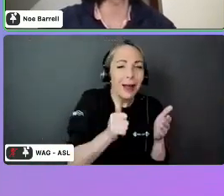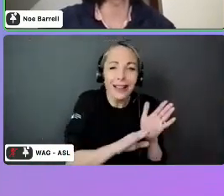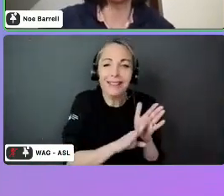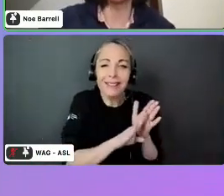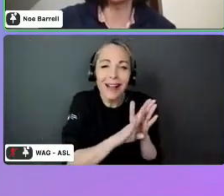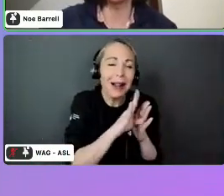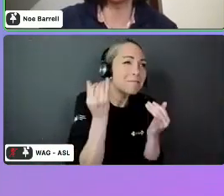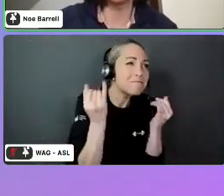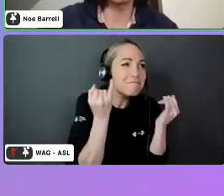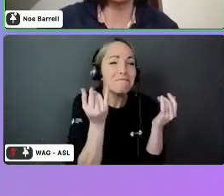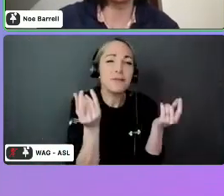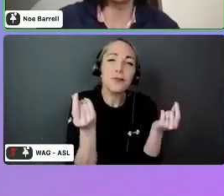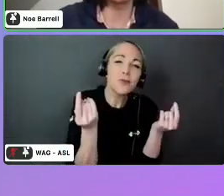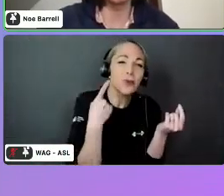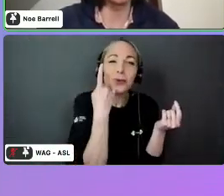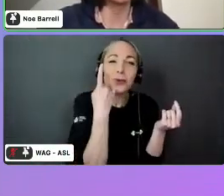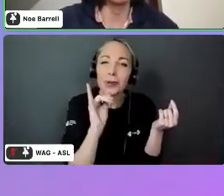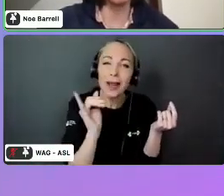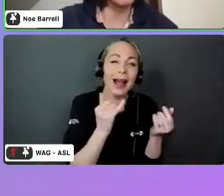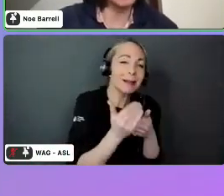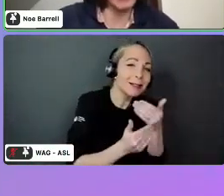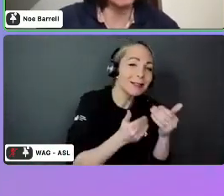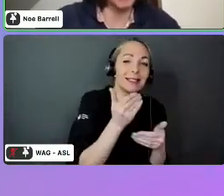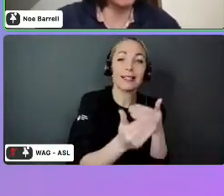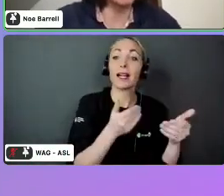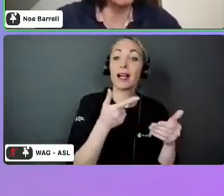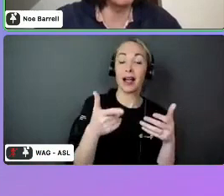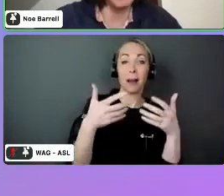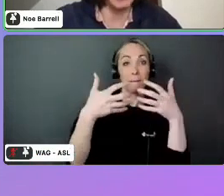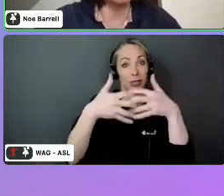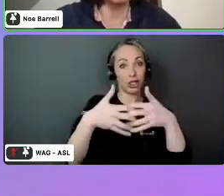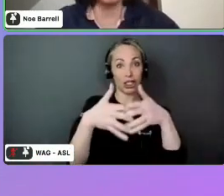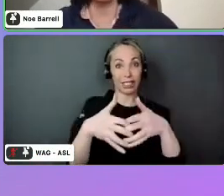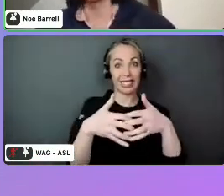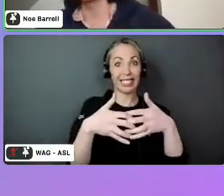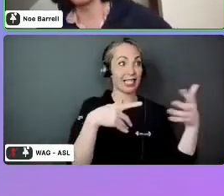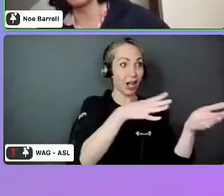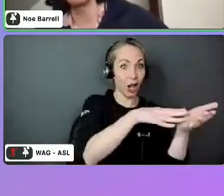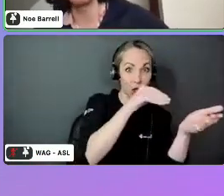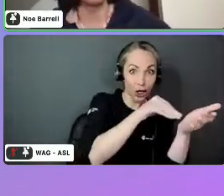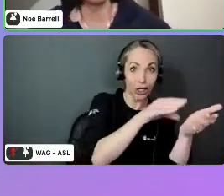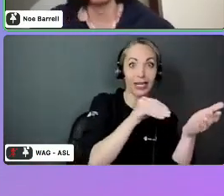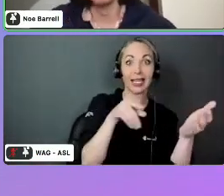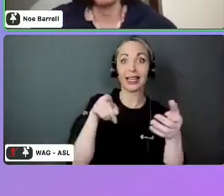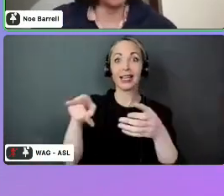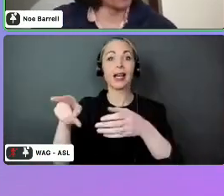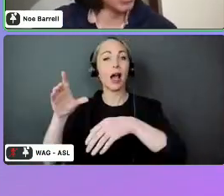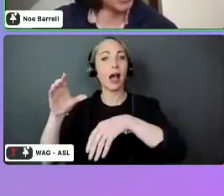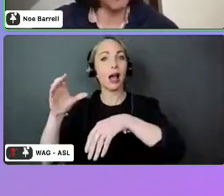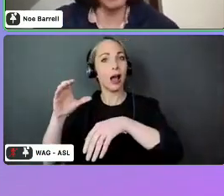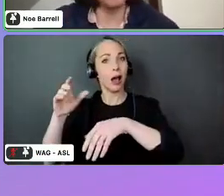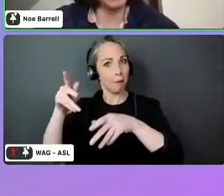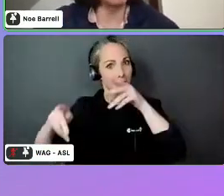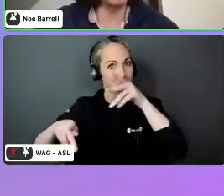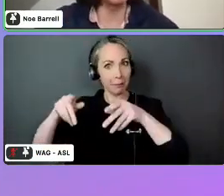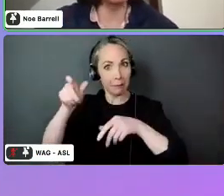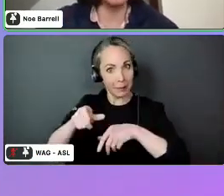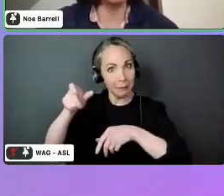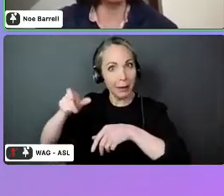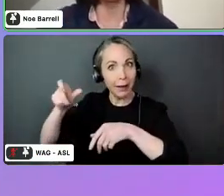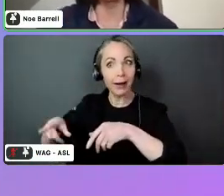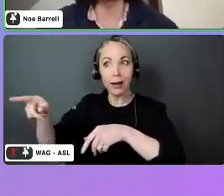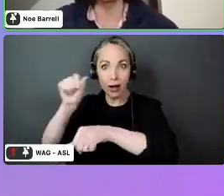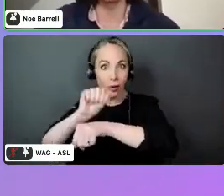user interface interpretation with machine learning, there was, again, not really much out there. I remember trying to find a bunch